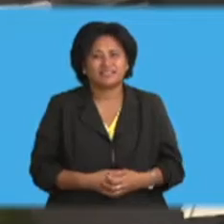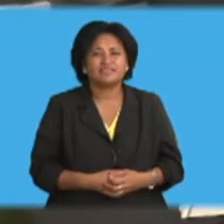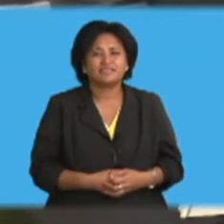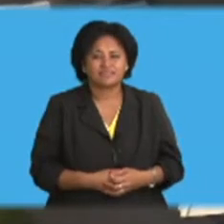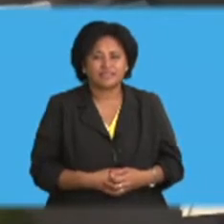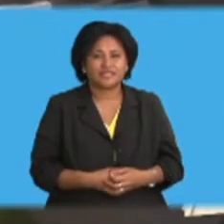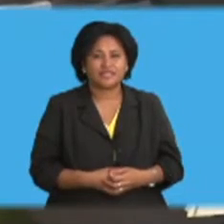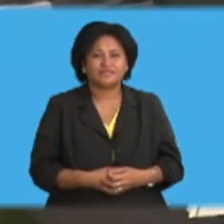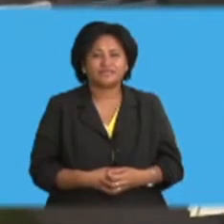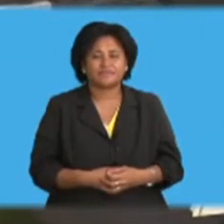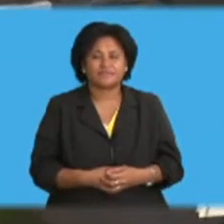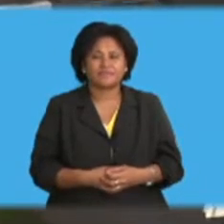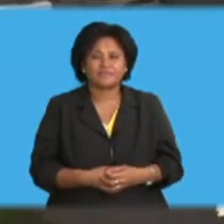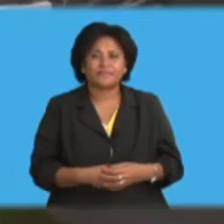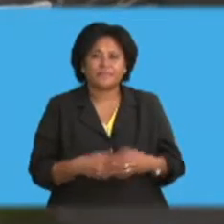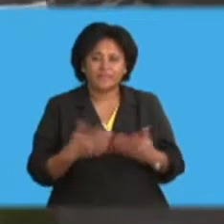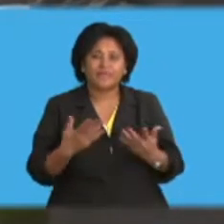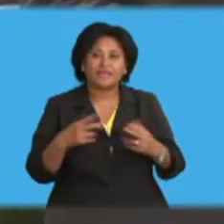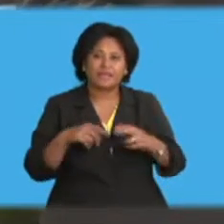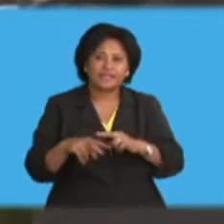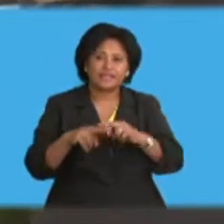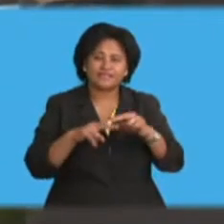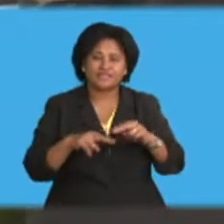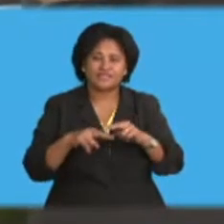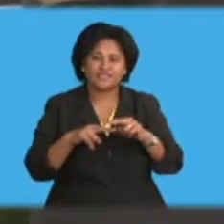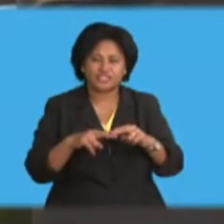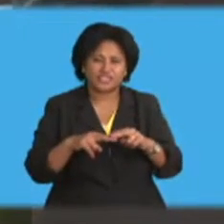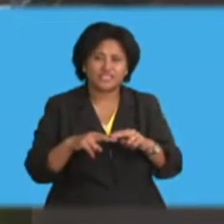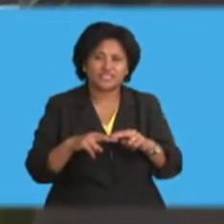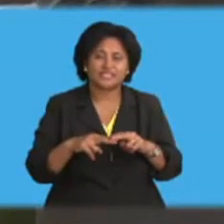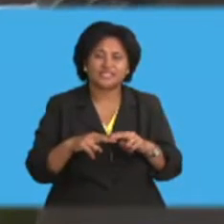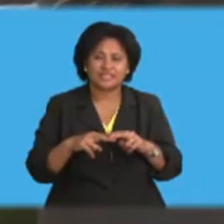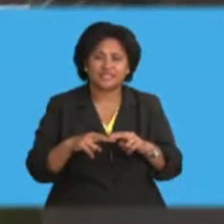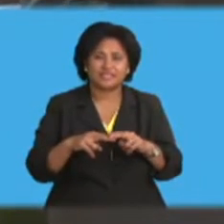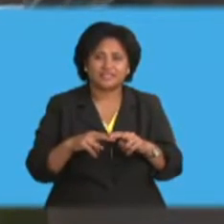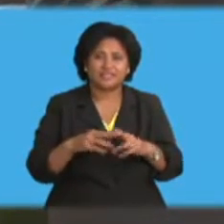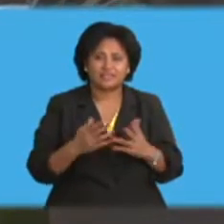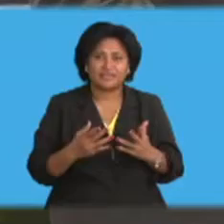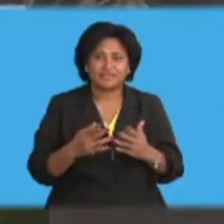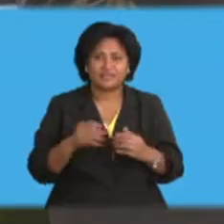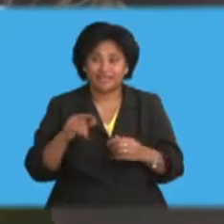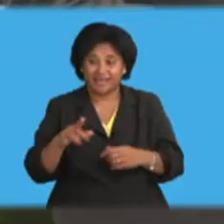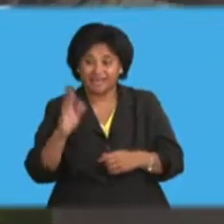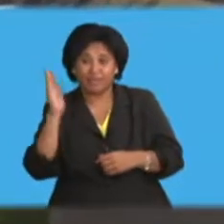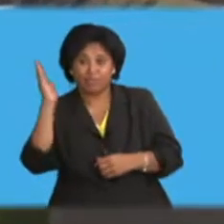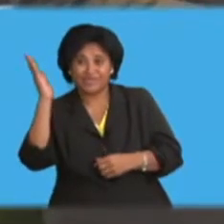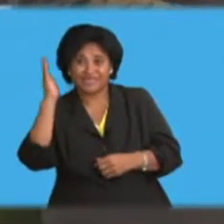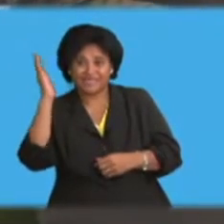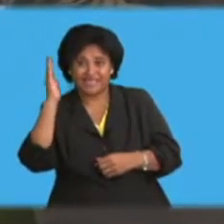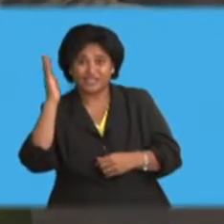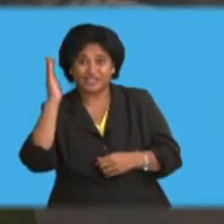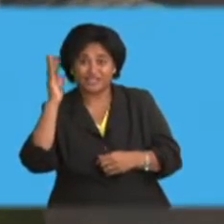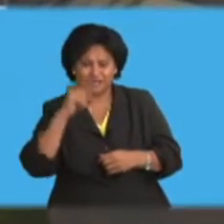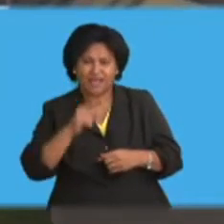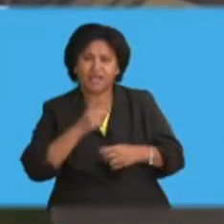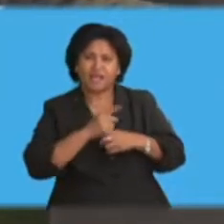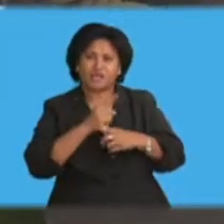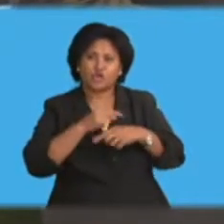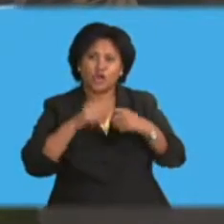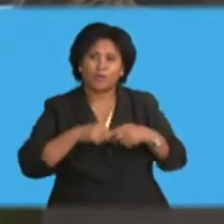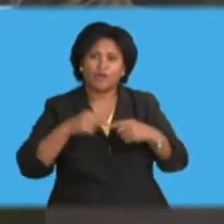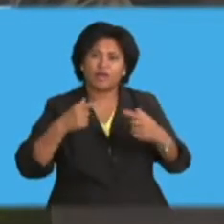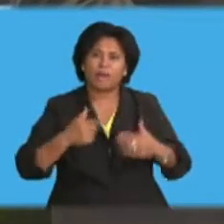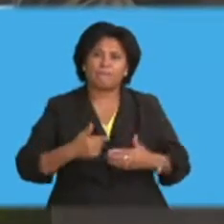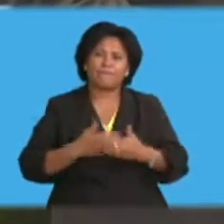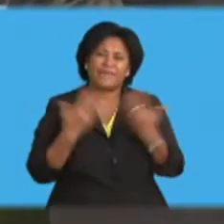in Fiji, and of course in that presentation I did mention about one of the major challenges